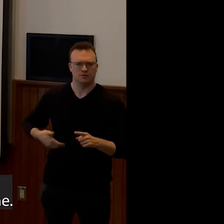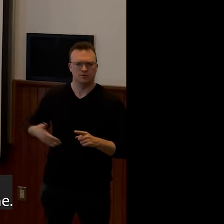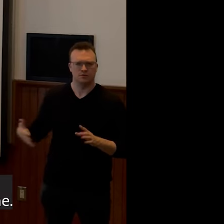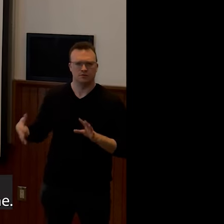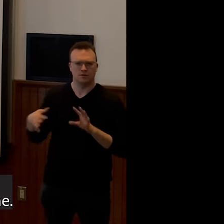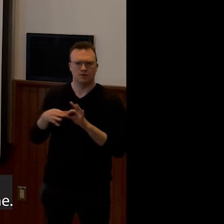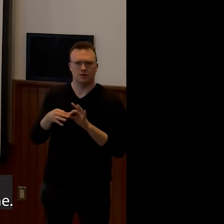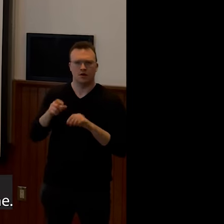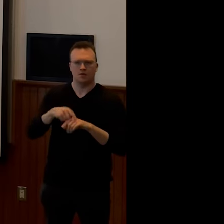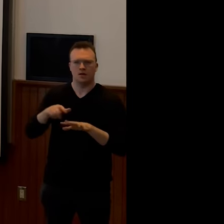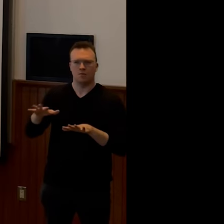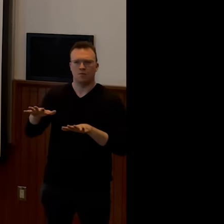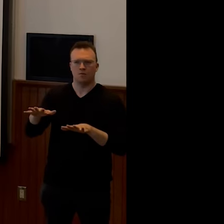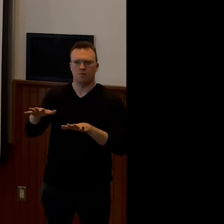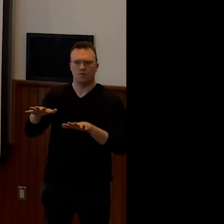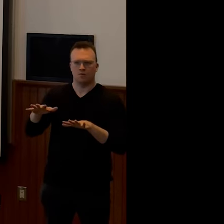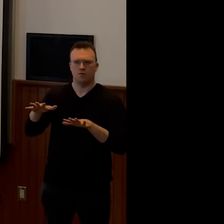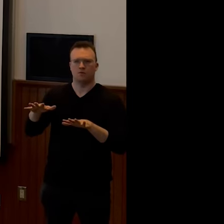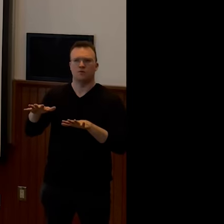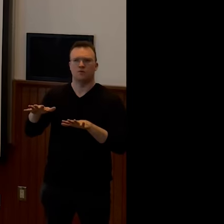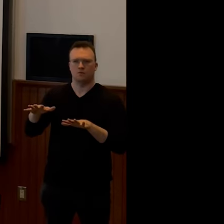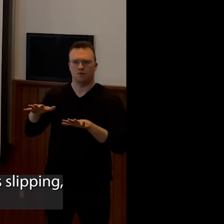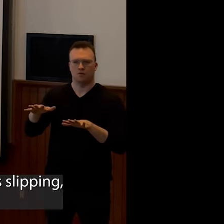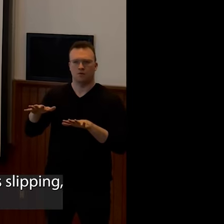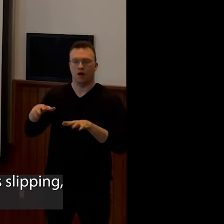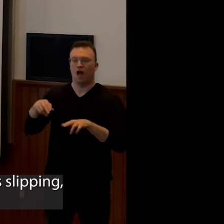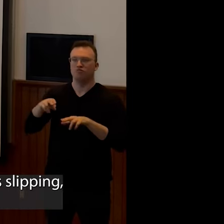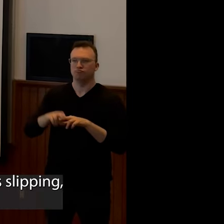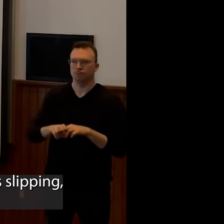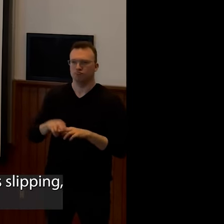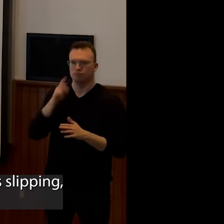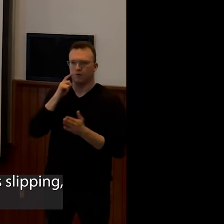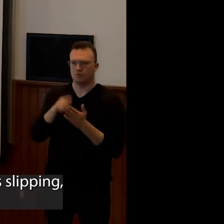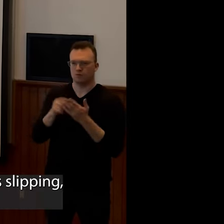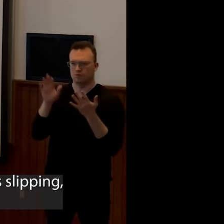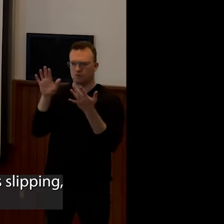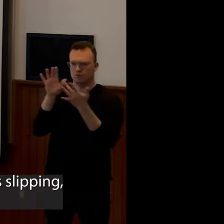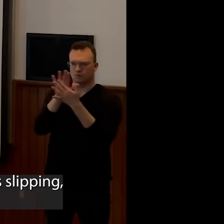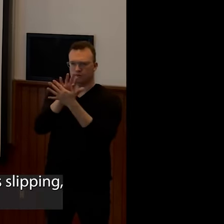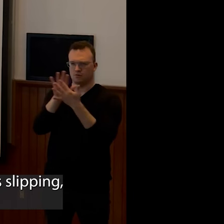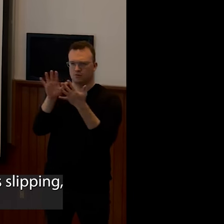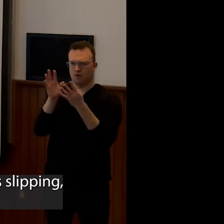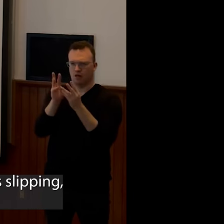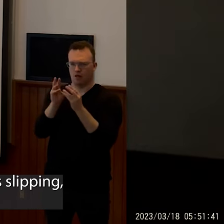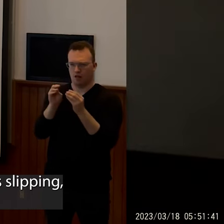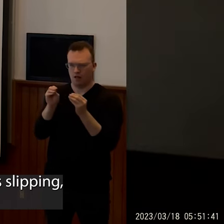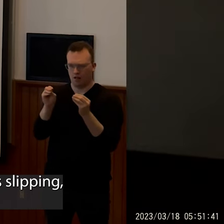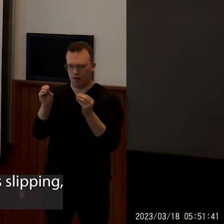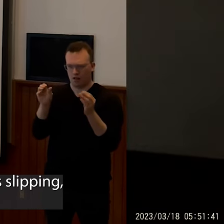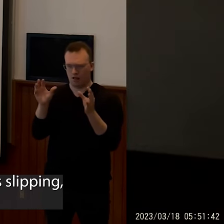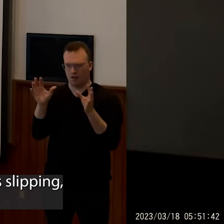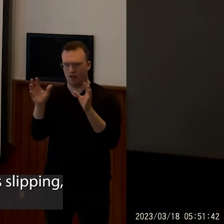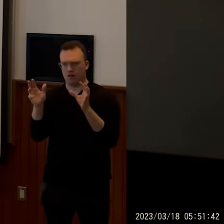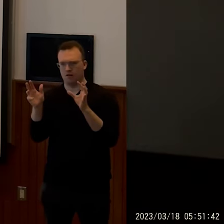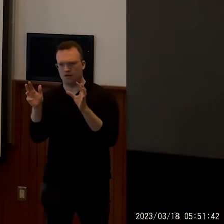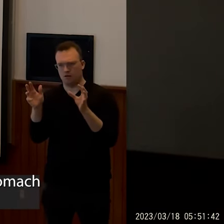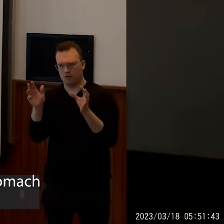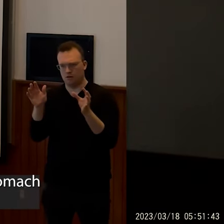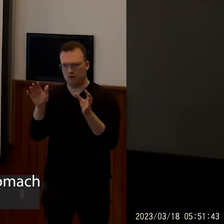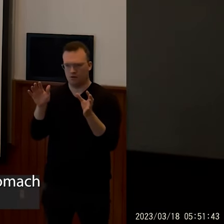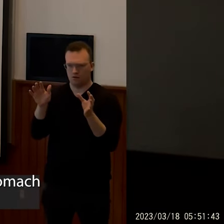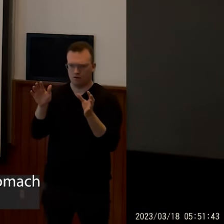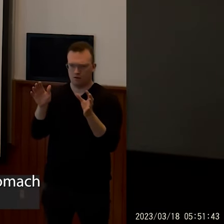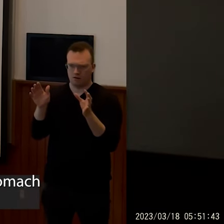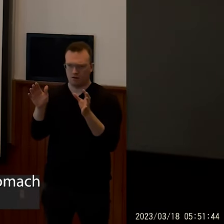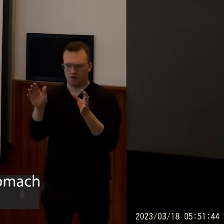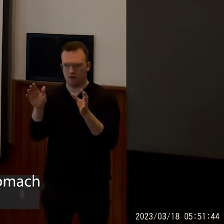a slowing of time. She would be sitting there and suddenly notice that her visual field was slipping, turning ever so slightly, and then came